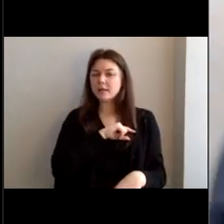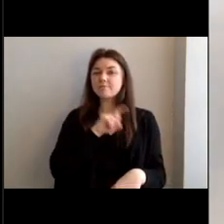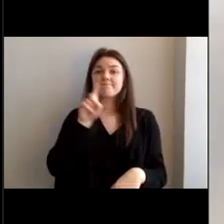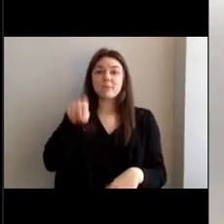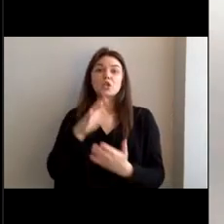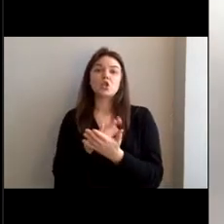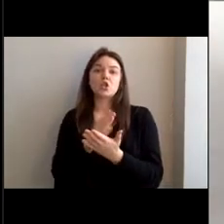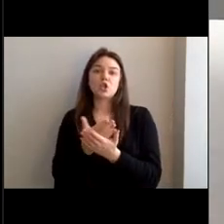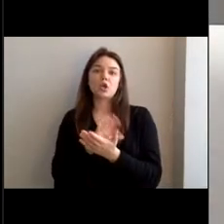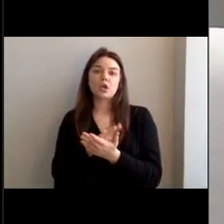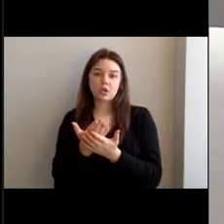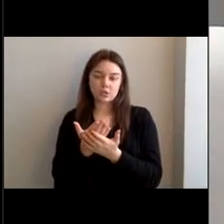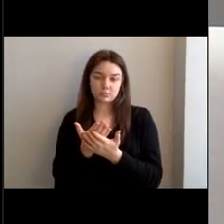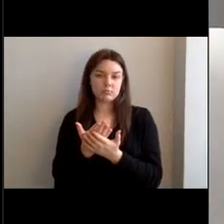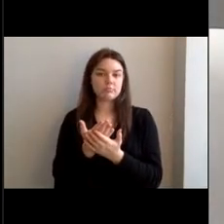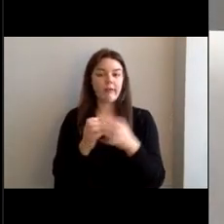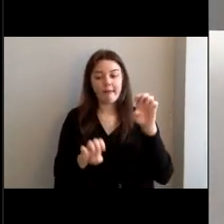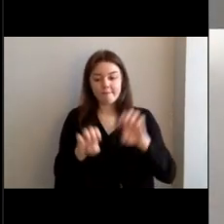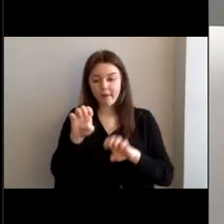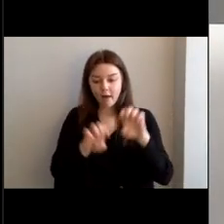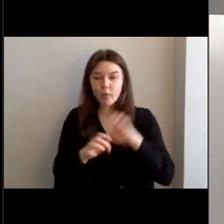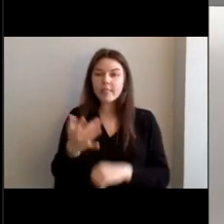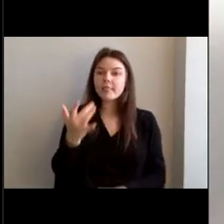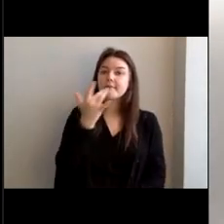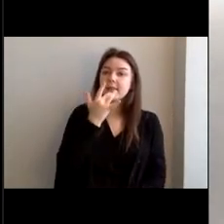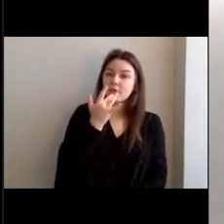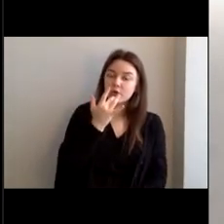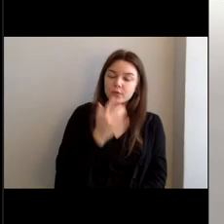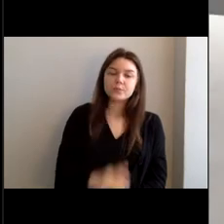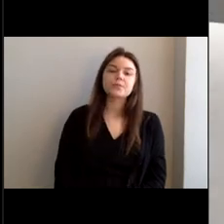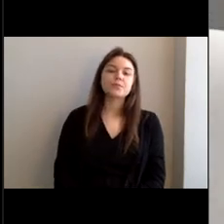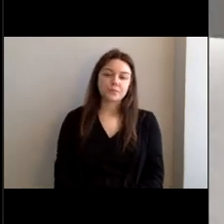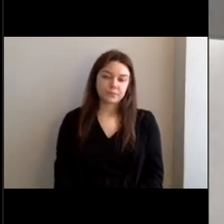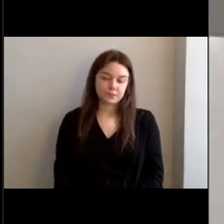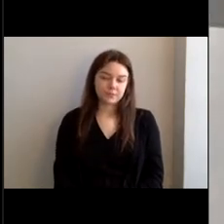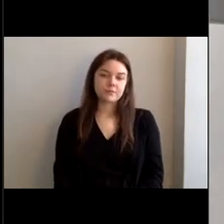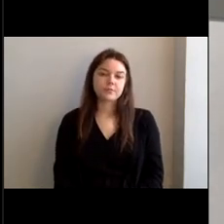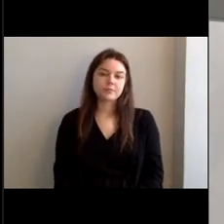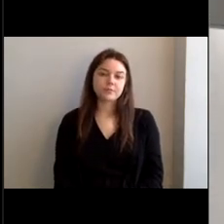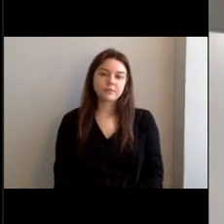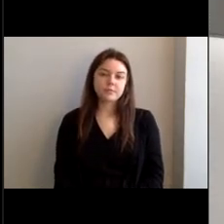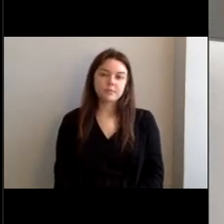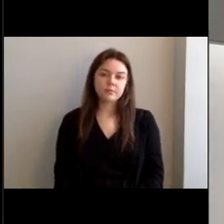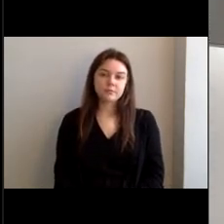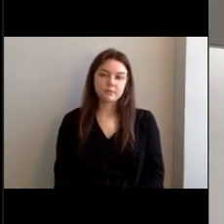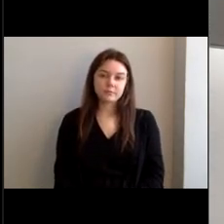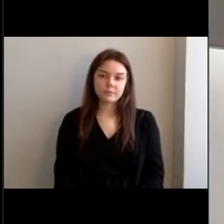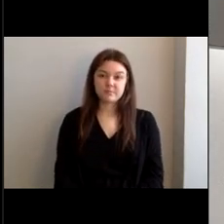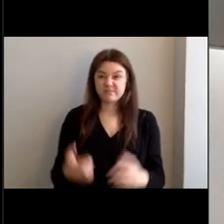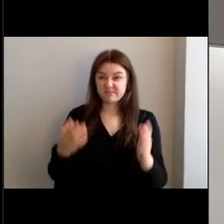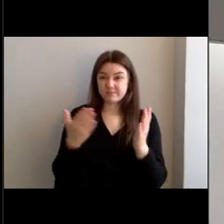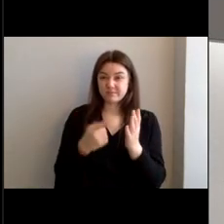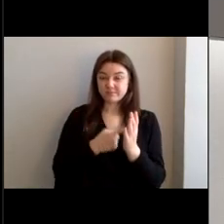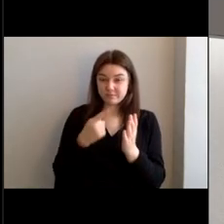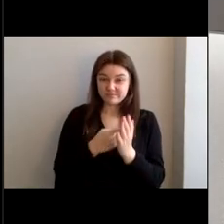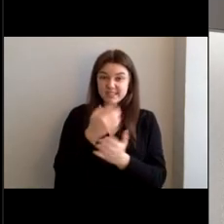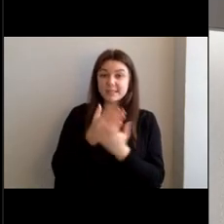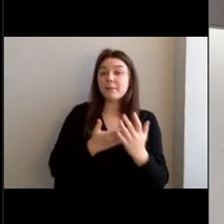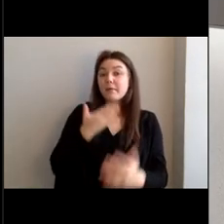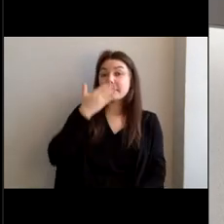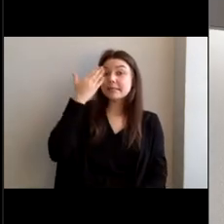sample and evaluate it for flavor and odor again. Sometimes some of the odors that we observed in the